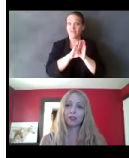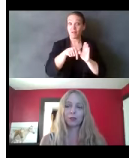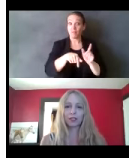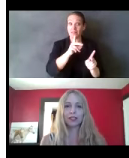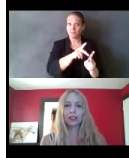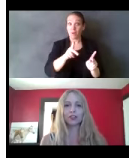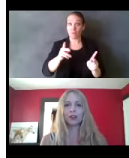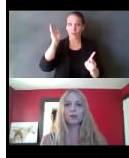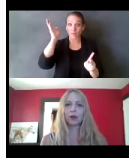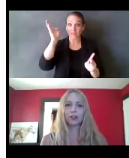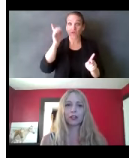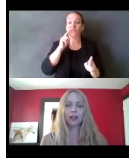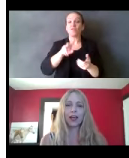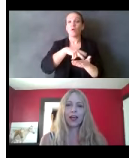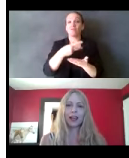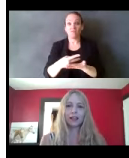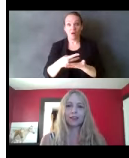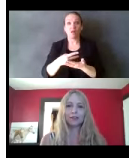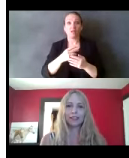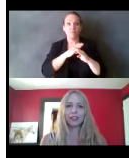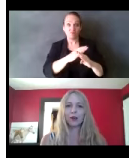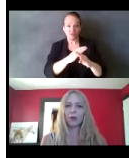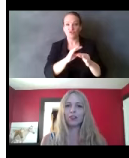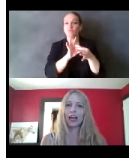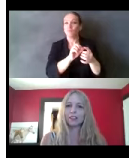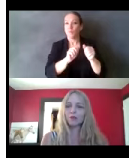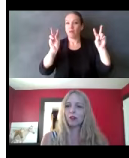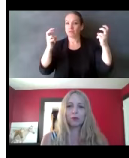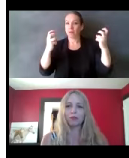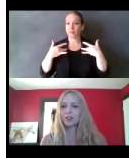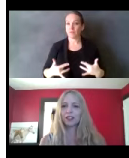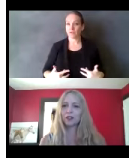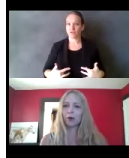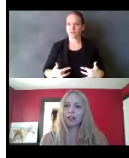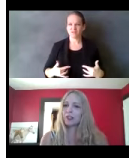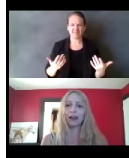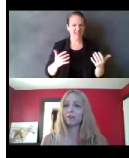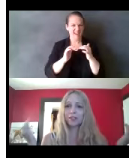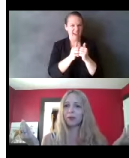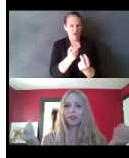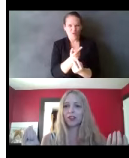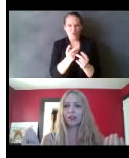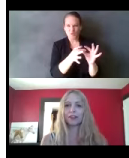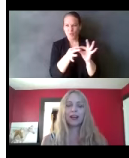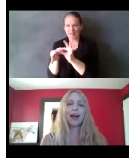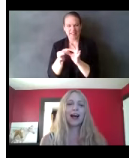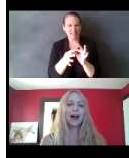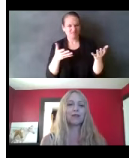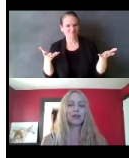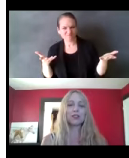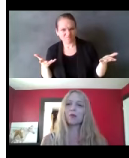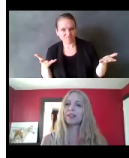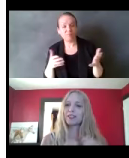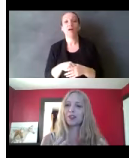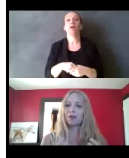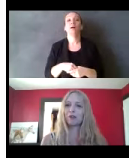do this presentation on depression. And, you know, what the heck does falls prevention and depression have to do with each other? So